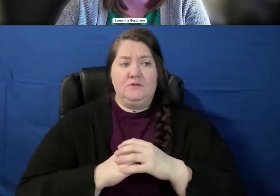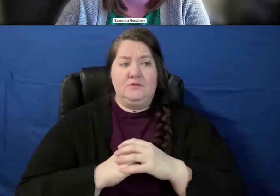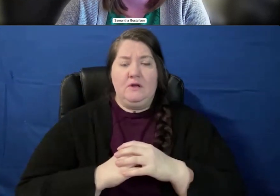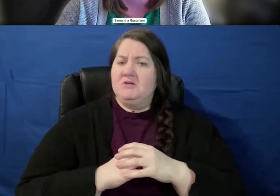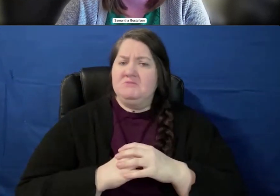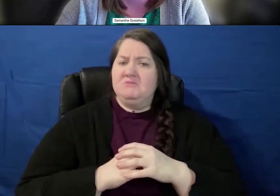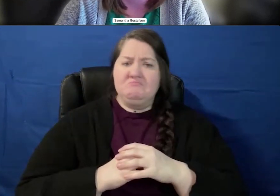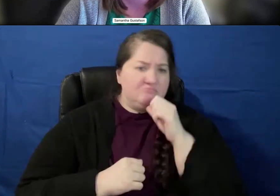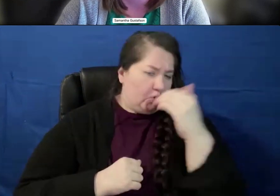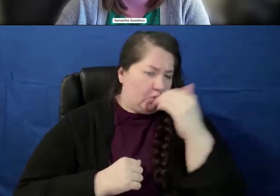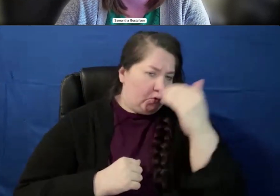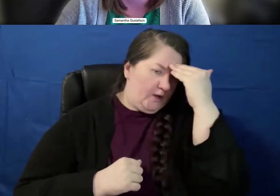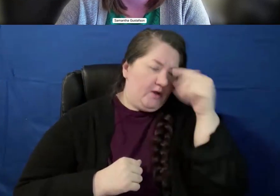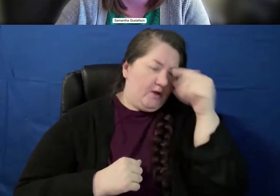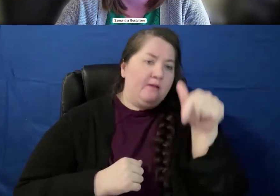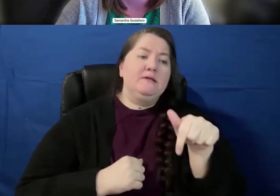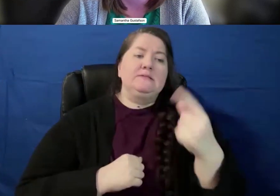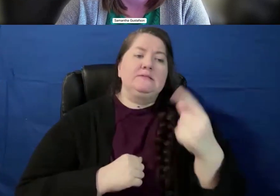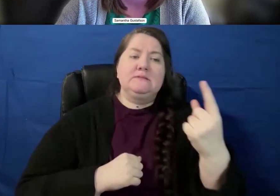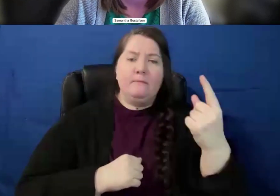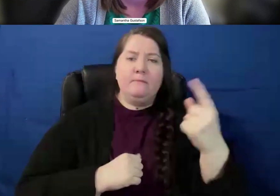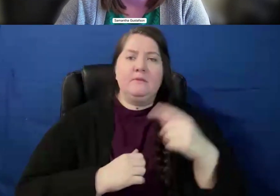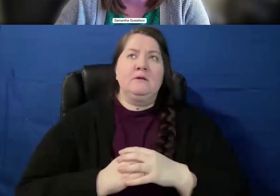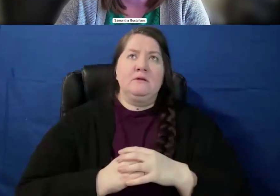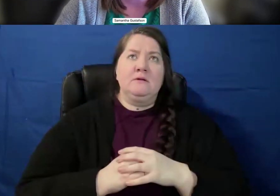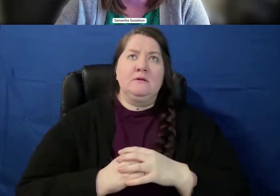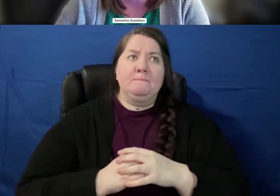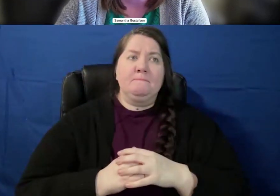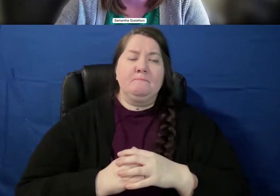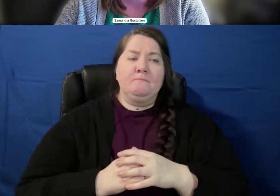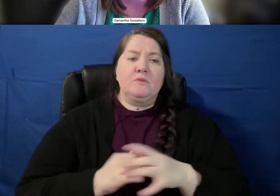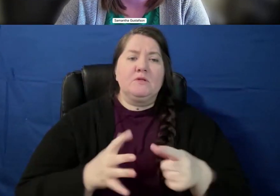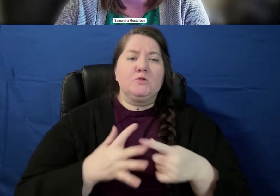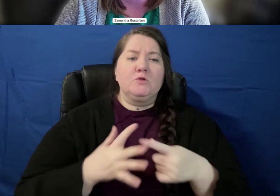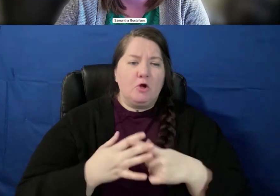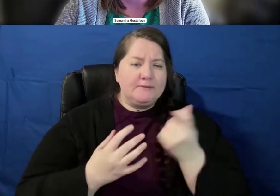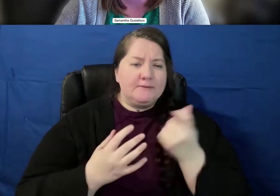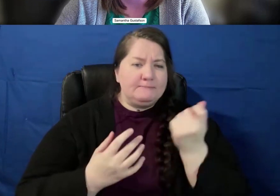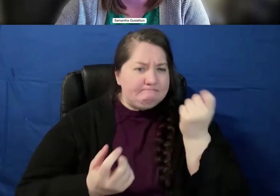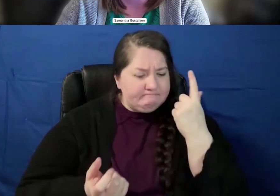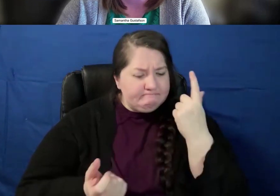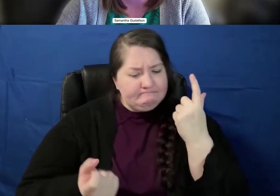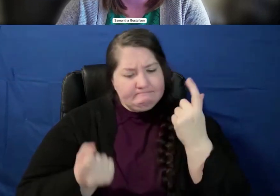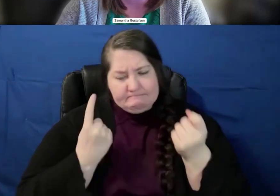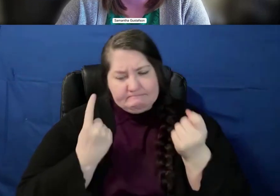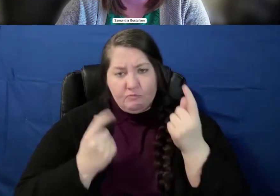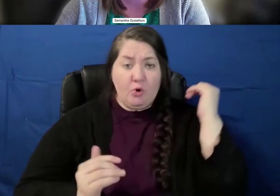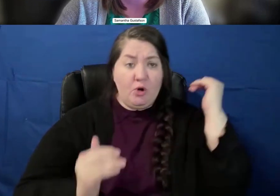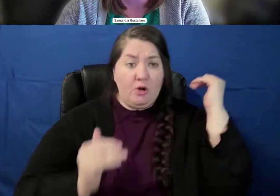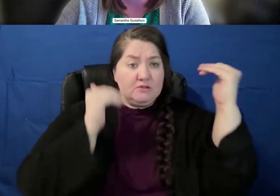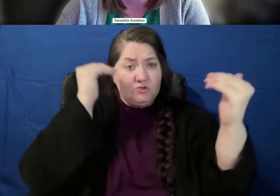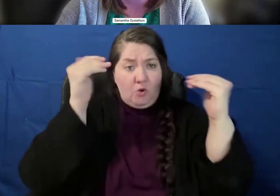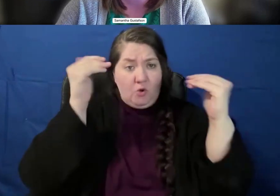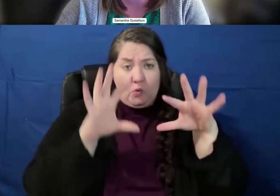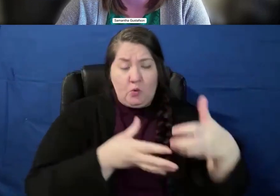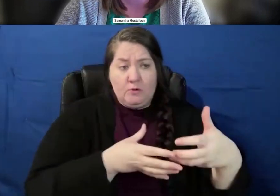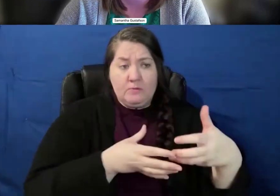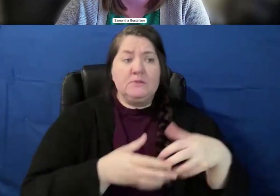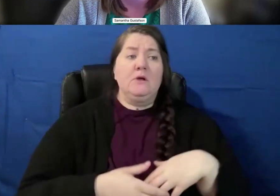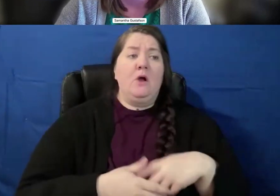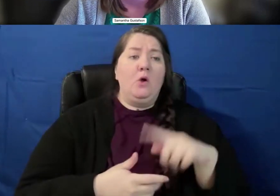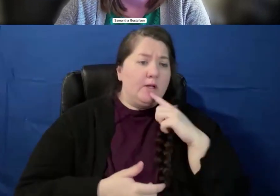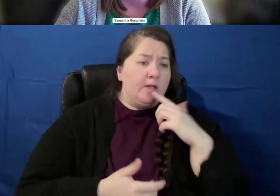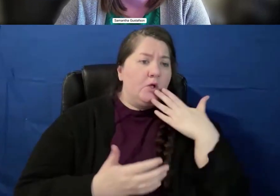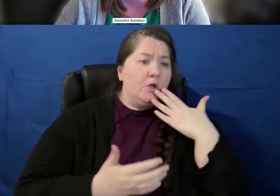not. This is something that we are just starting to understand in the adult population. So there's some really